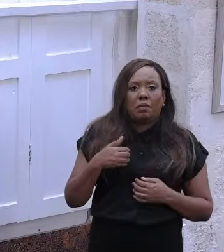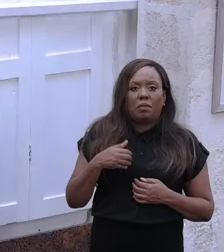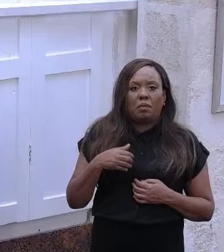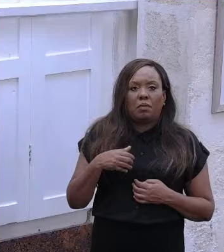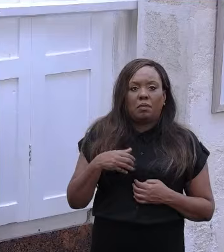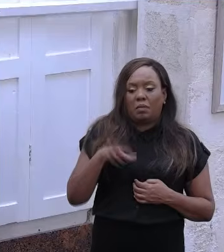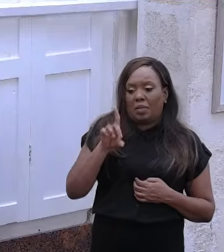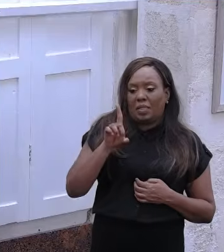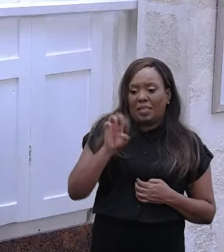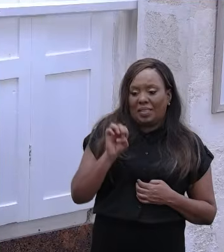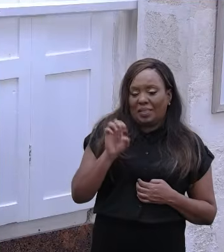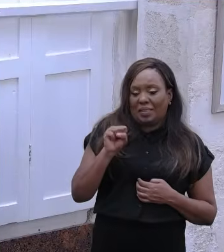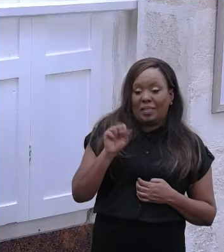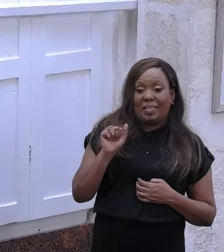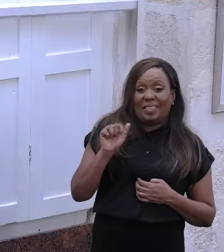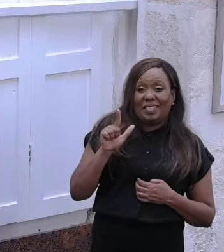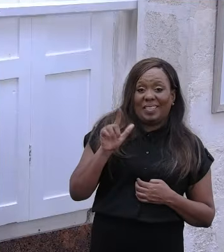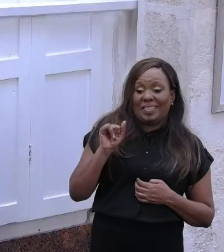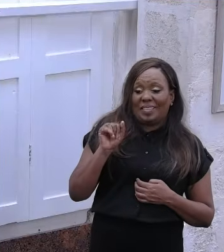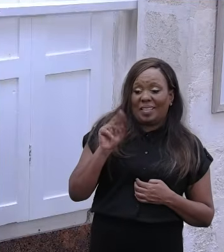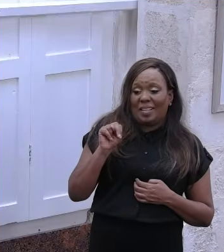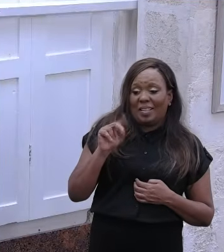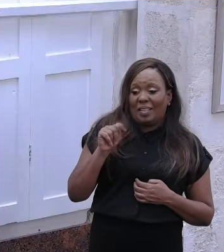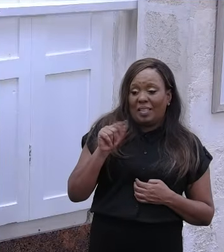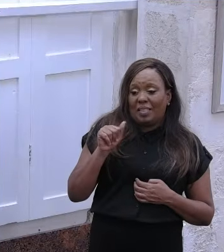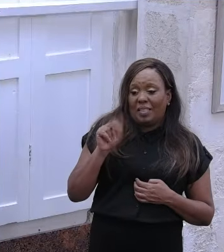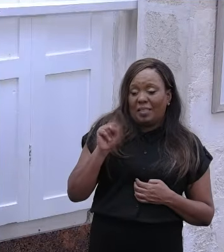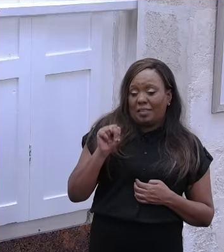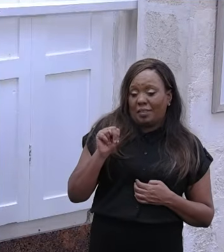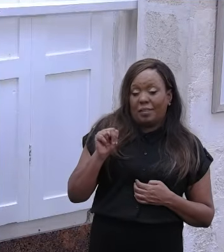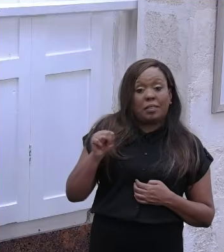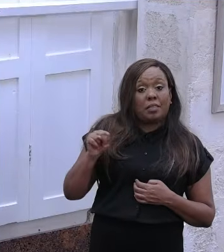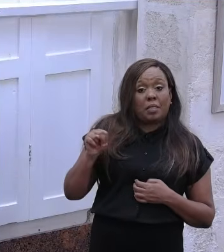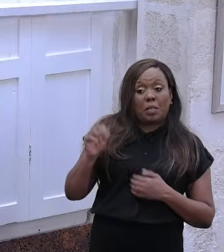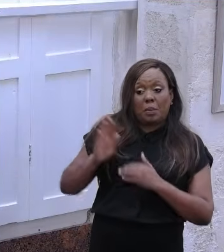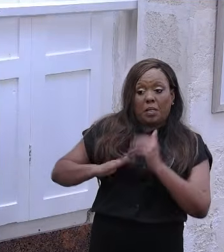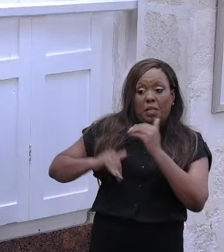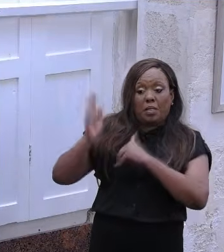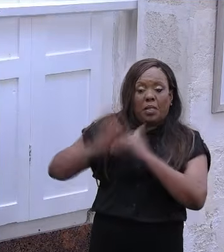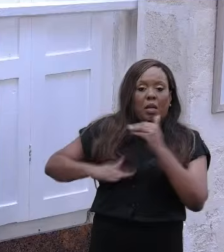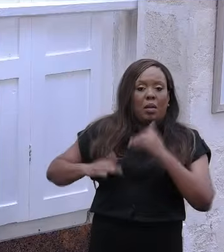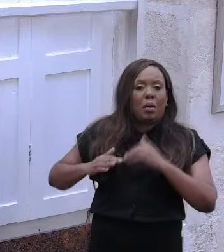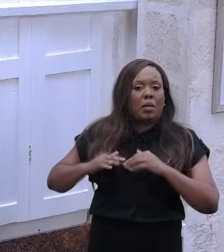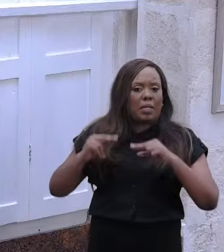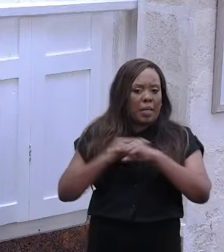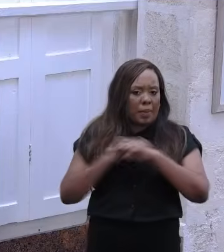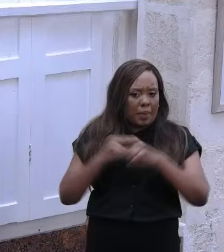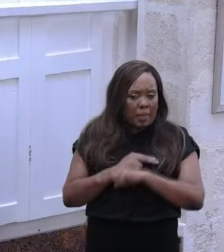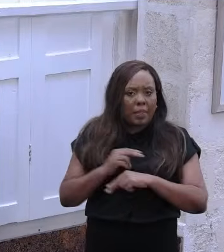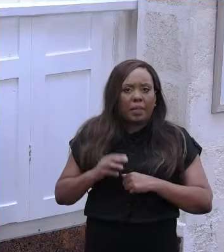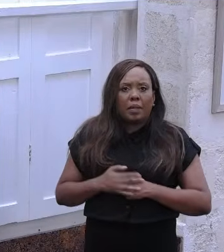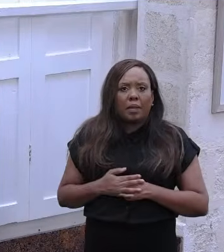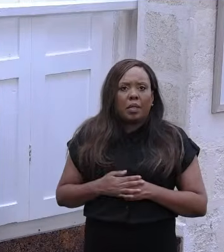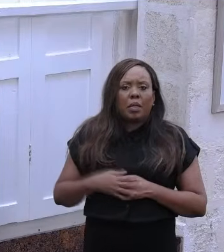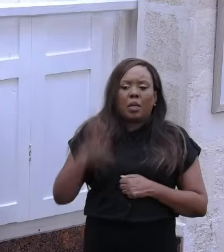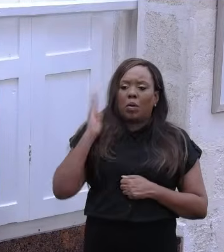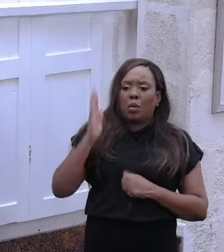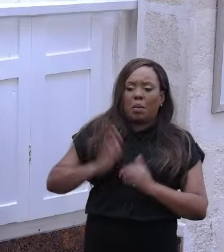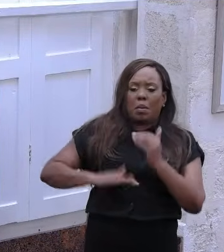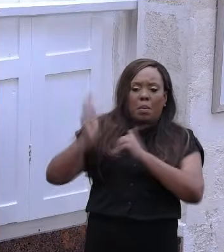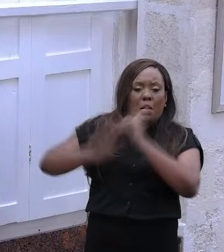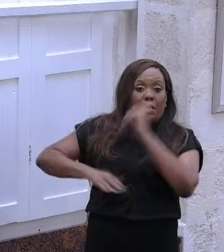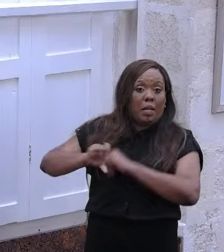on the Spring Garden, and there's some more planned for the north, which will also augment the water system down there. And we would have had partnerships with